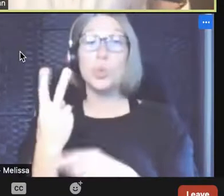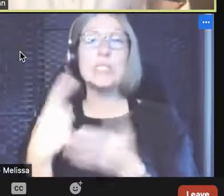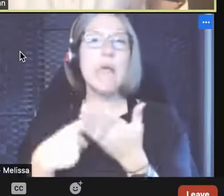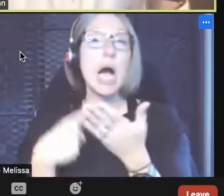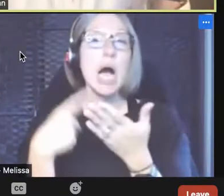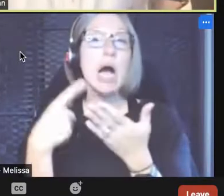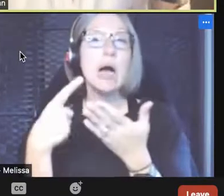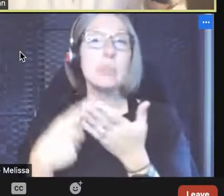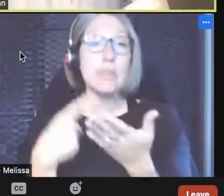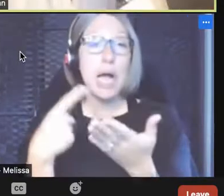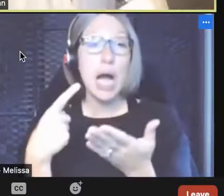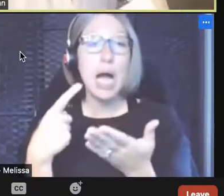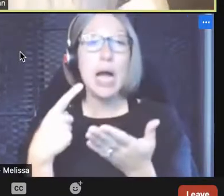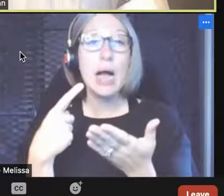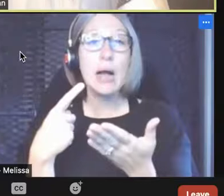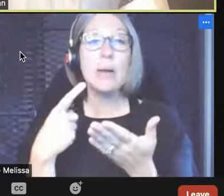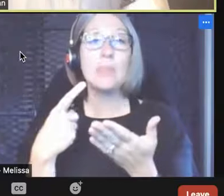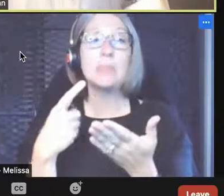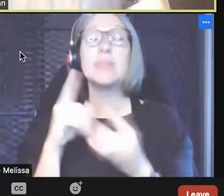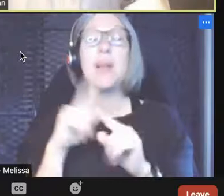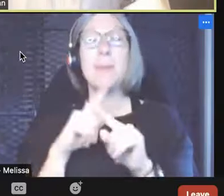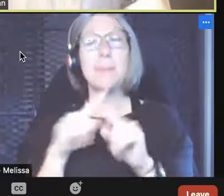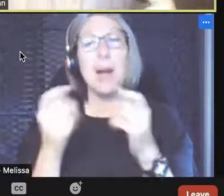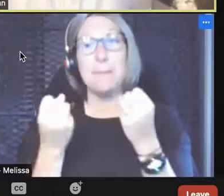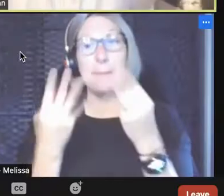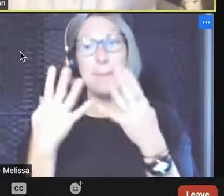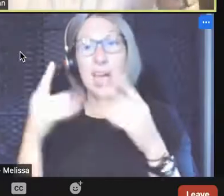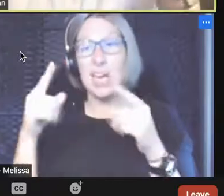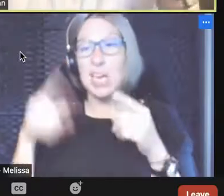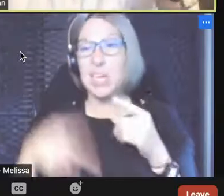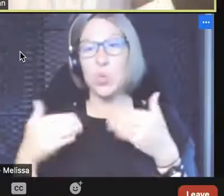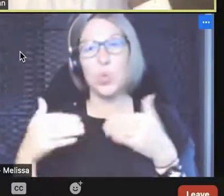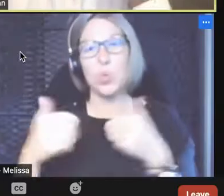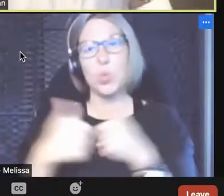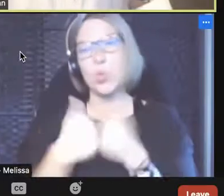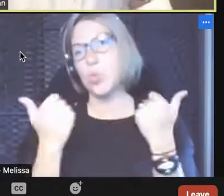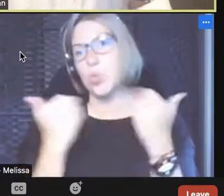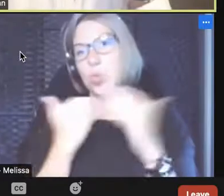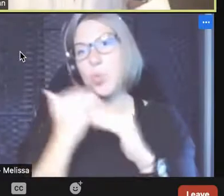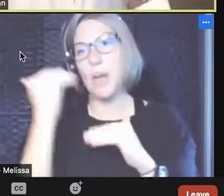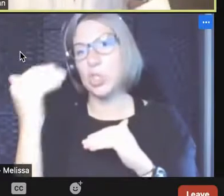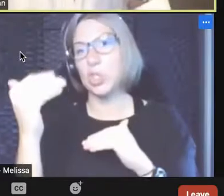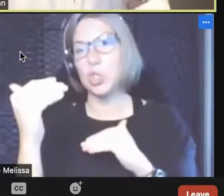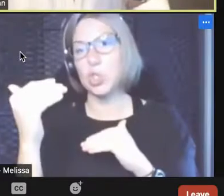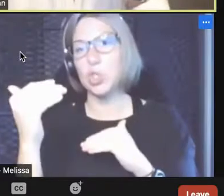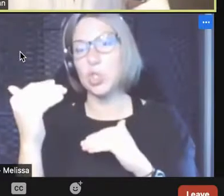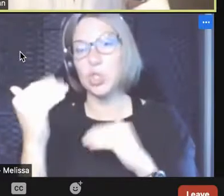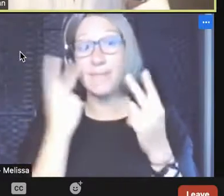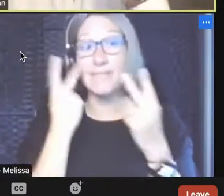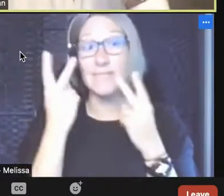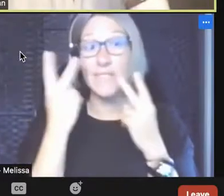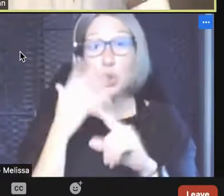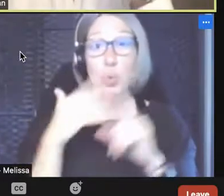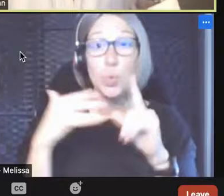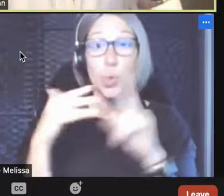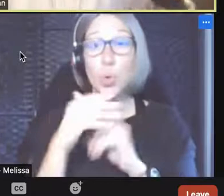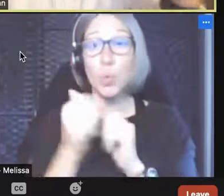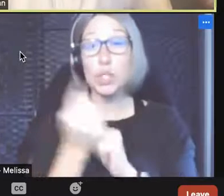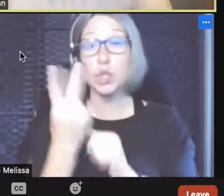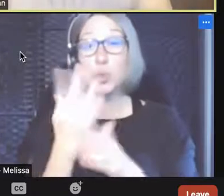and lots of things that show that they're too challenging, like a visual scene with even 2 elements is never. She's not able to interpret